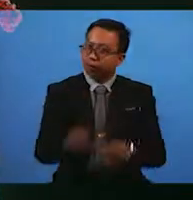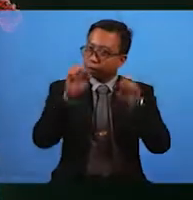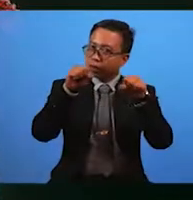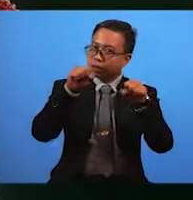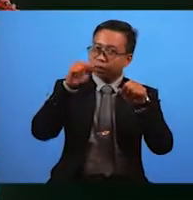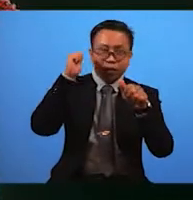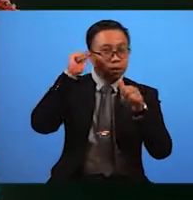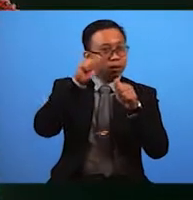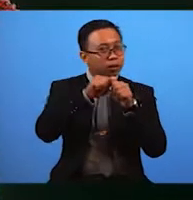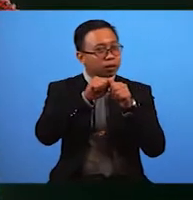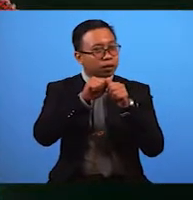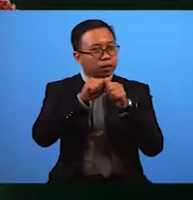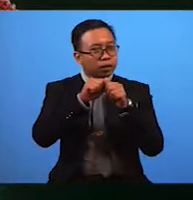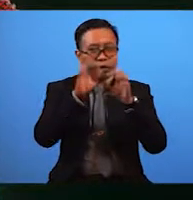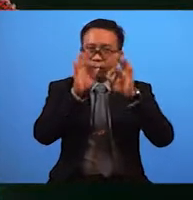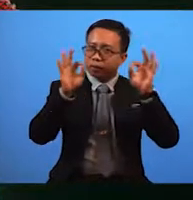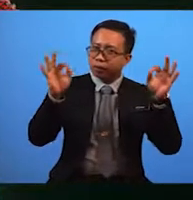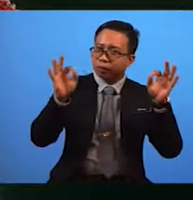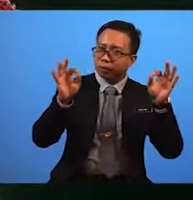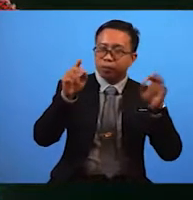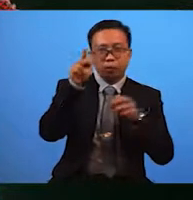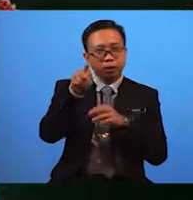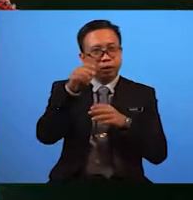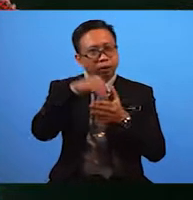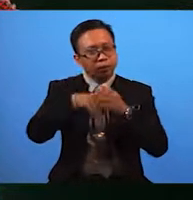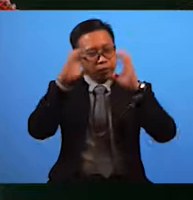Can you identify the content points in this paragraph?